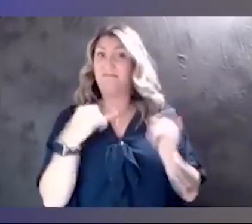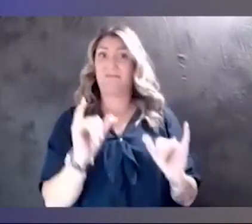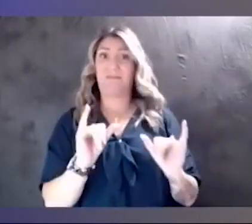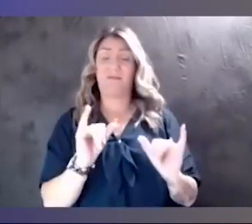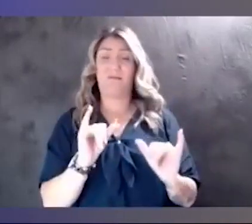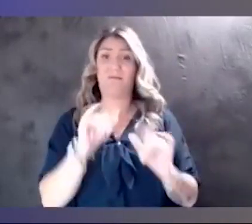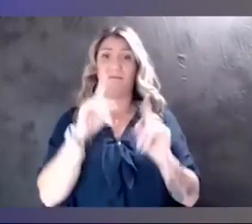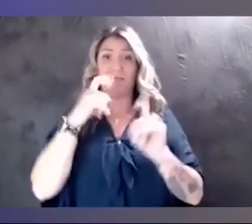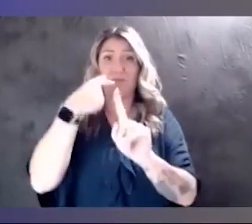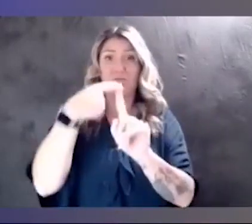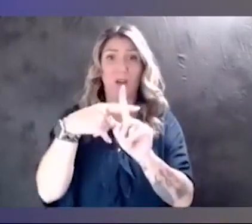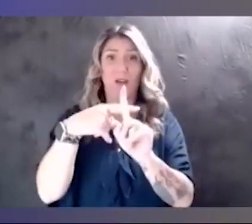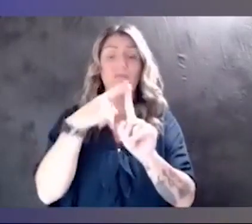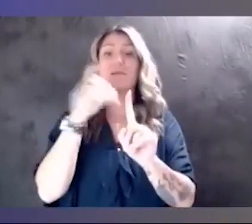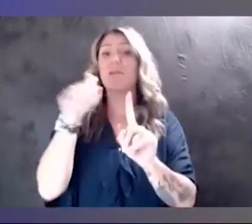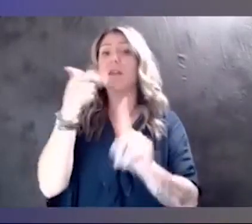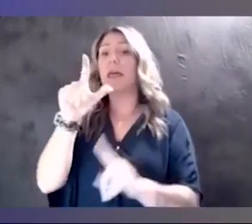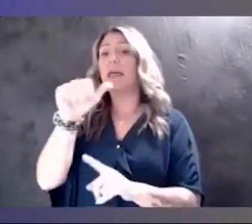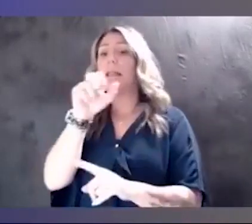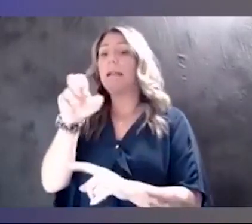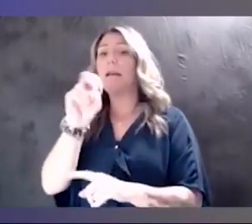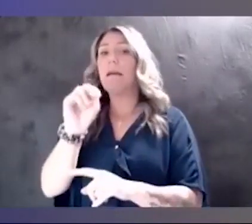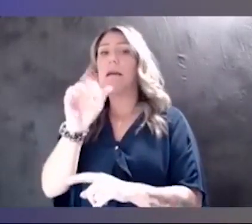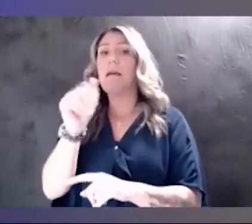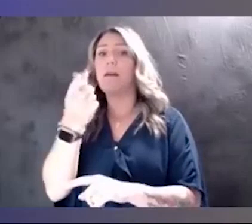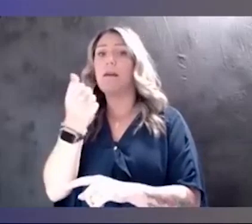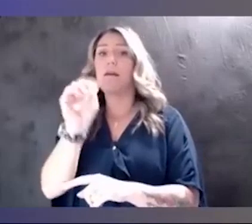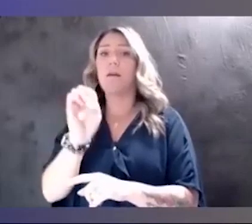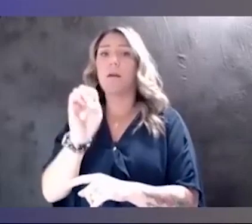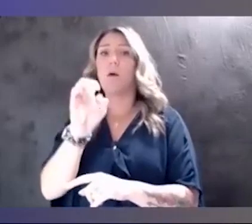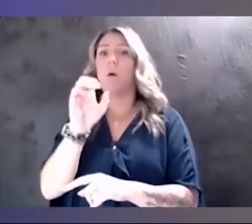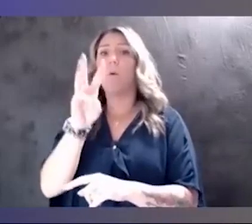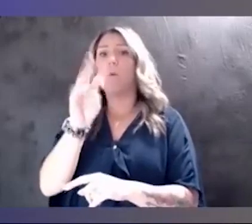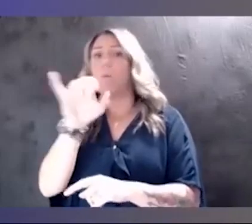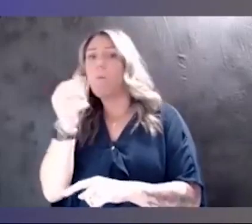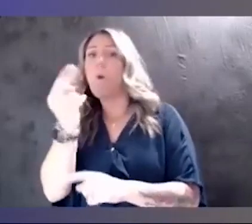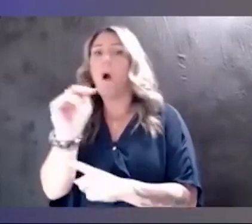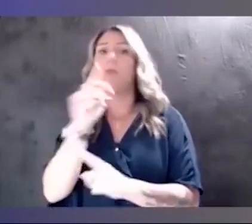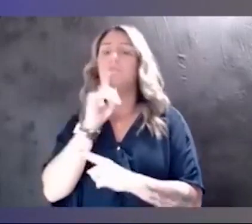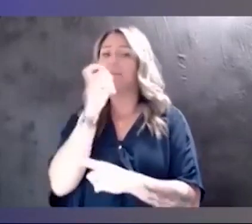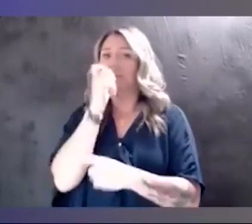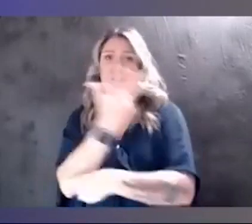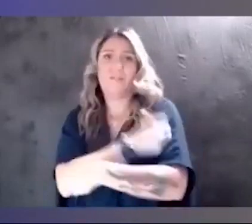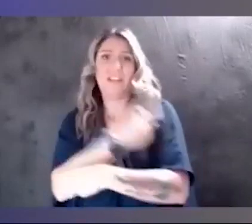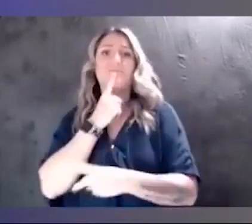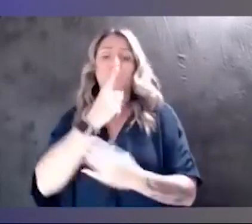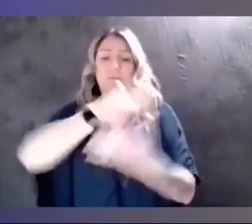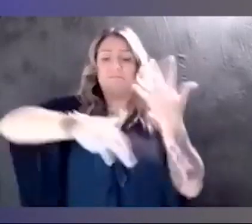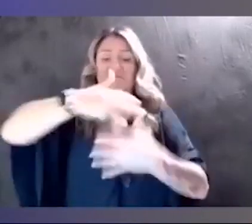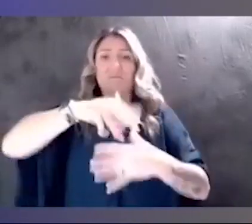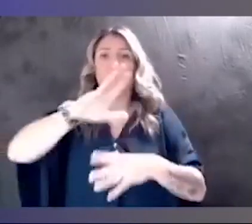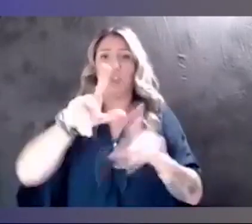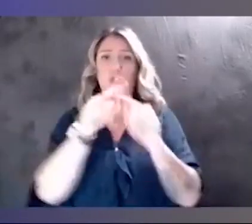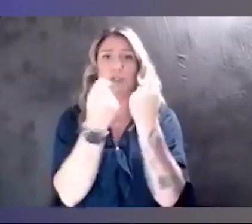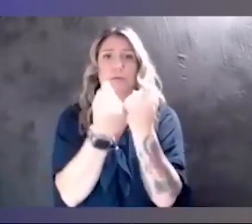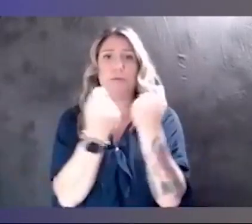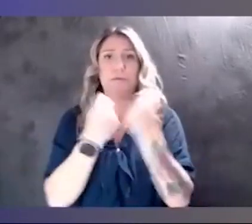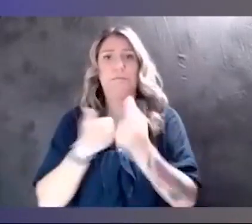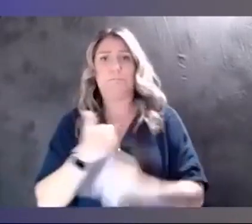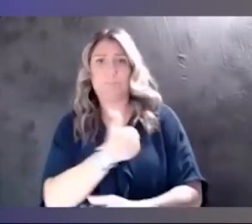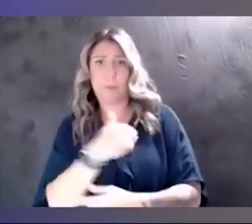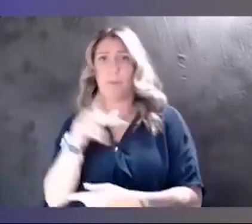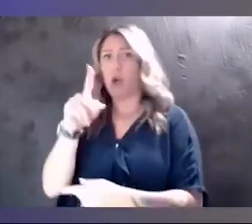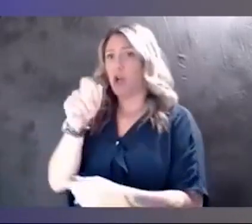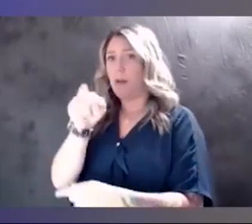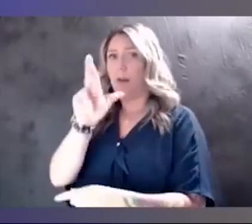other, Leanne Wong, was not vaccinated, and of course she's been around the gymnasts, including her teammate Kara. And so that